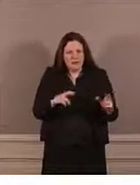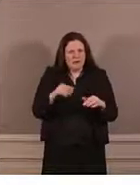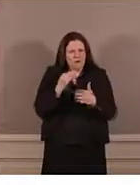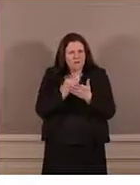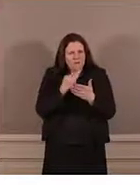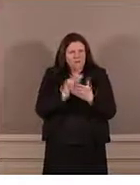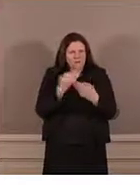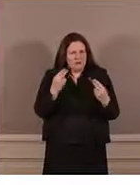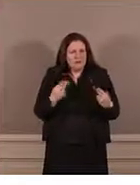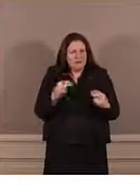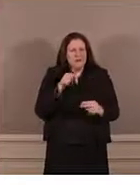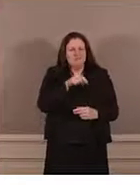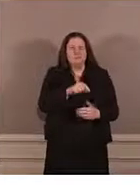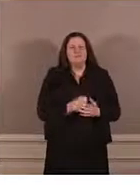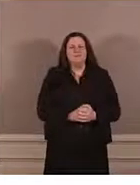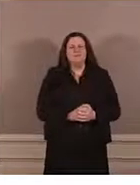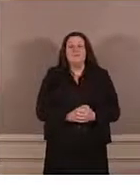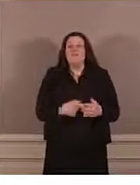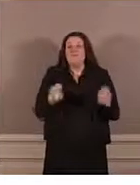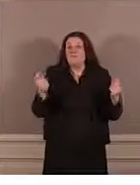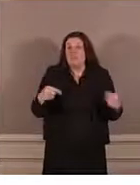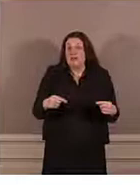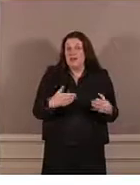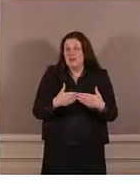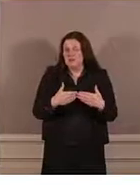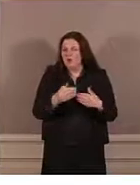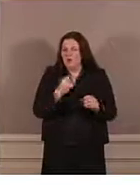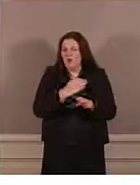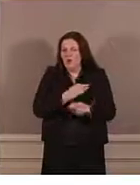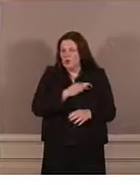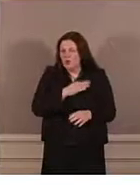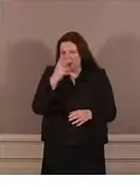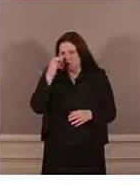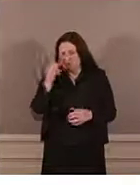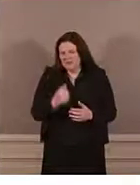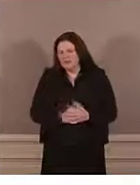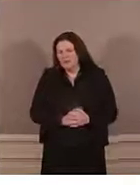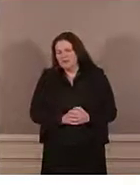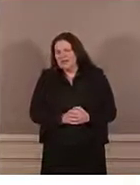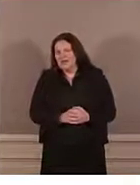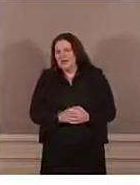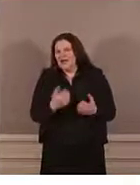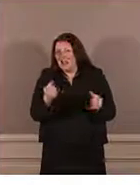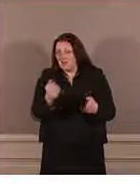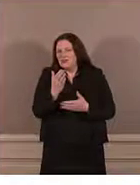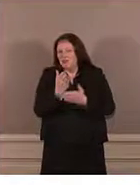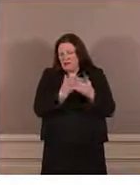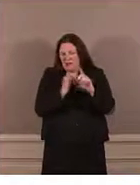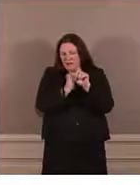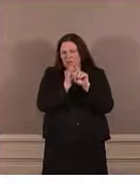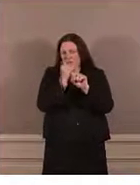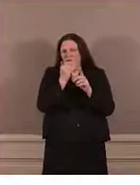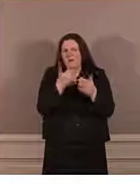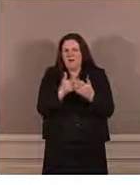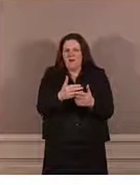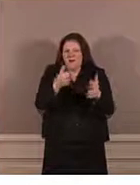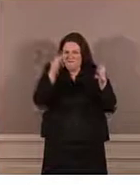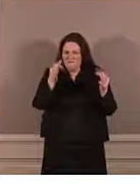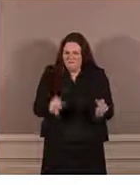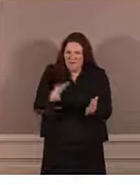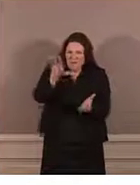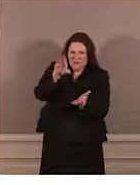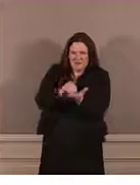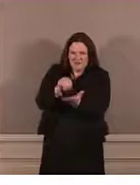way. And finally, not all good news, we did see that there was room for improvement in formally documenting